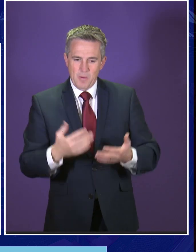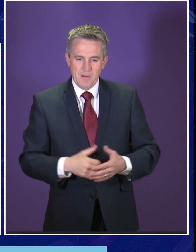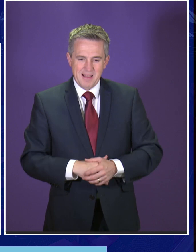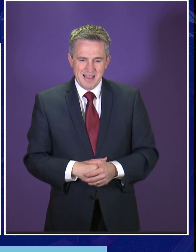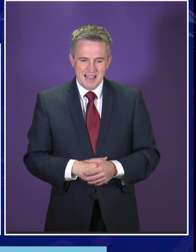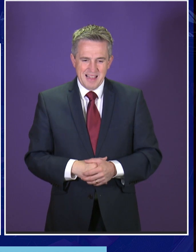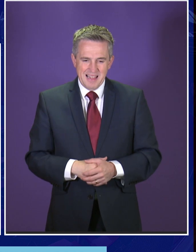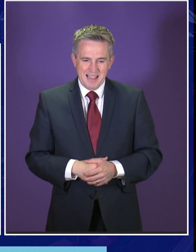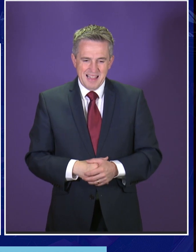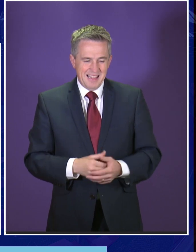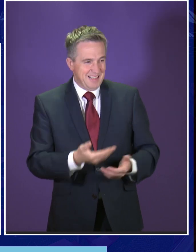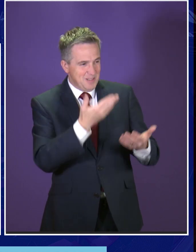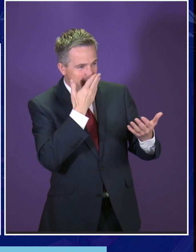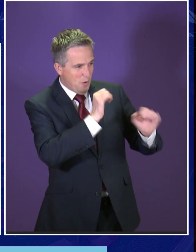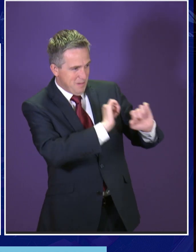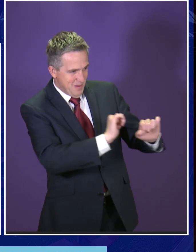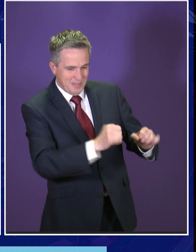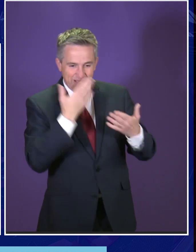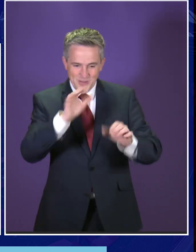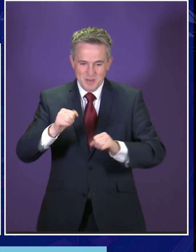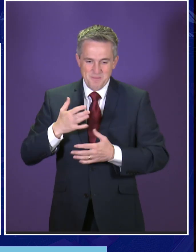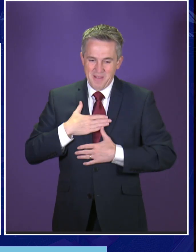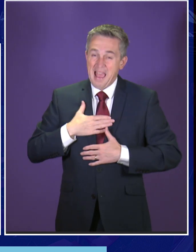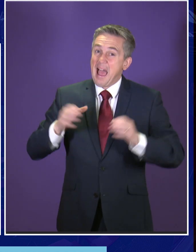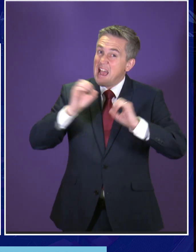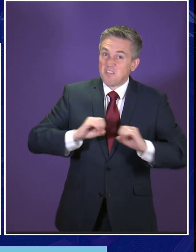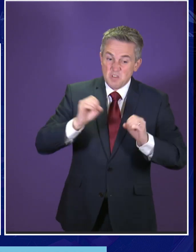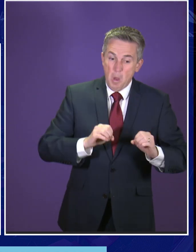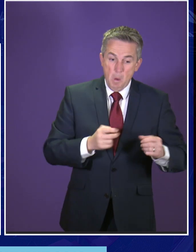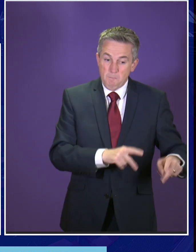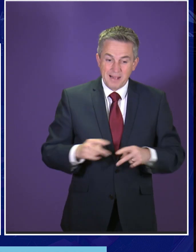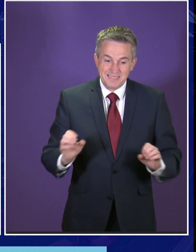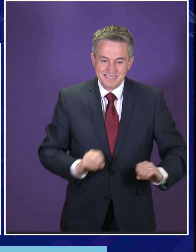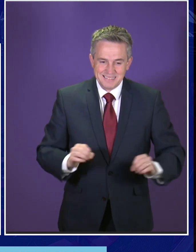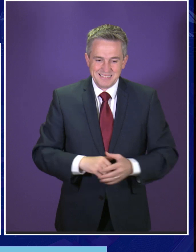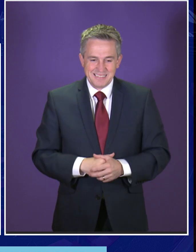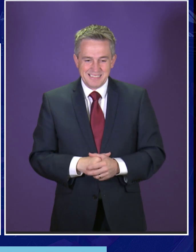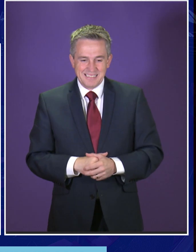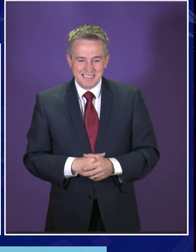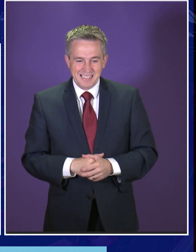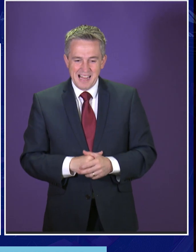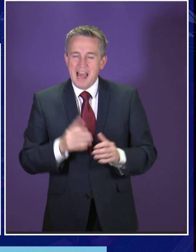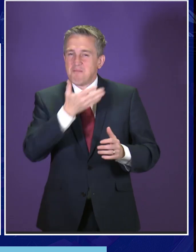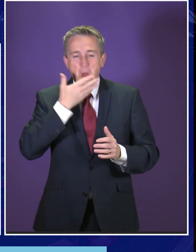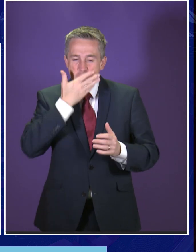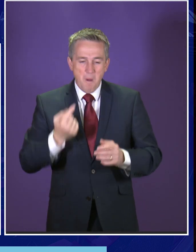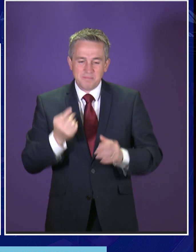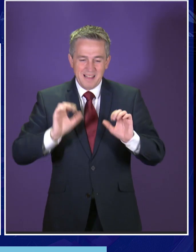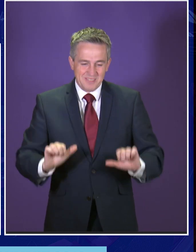No. If you show me yours, I'll show you. No. I've got no pattern. No. Yeah. I'm not warmed up.